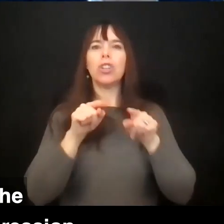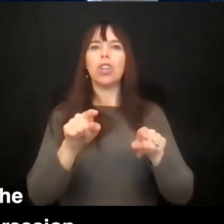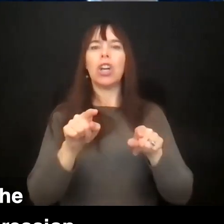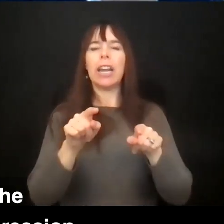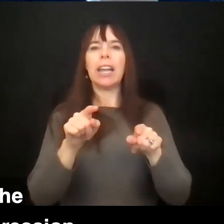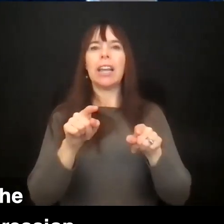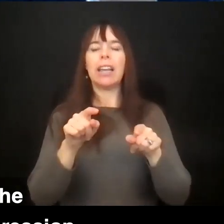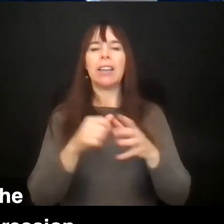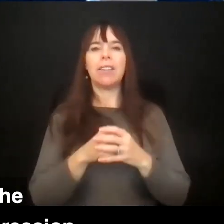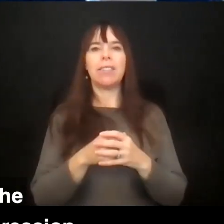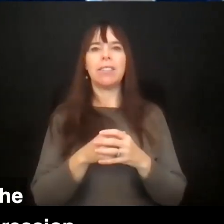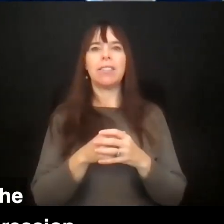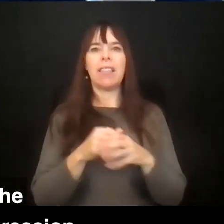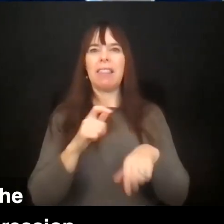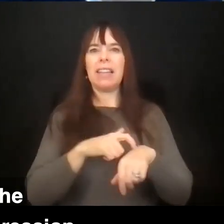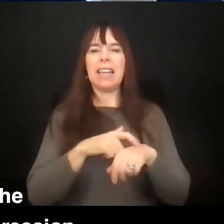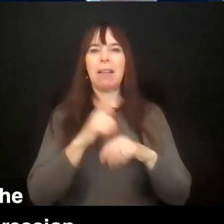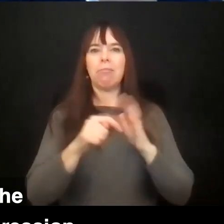the